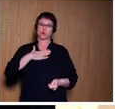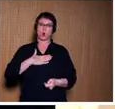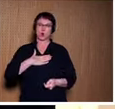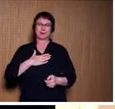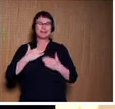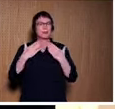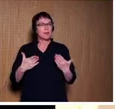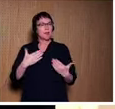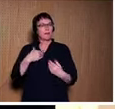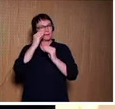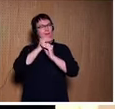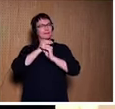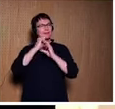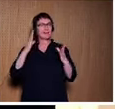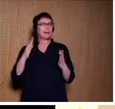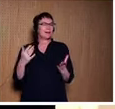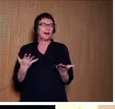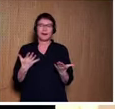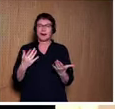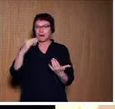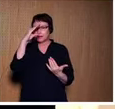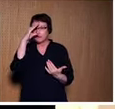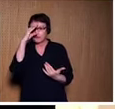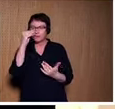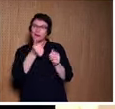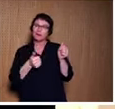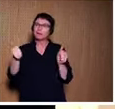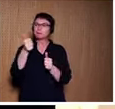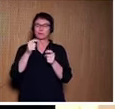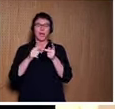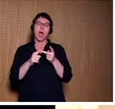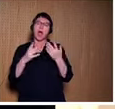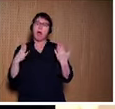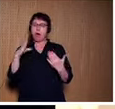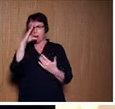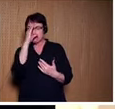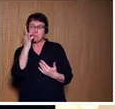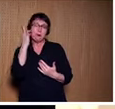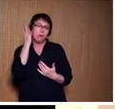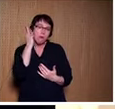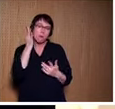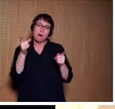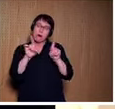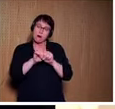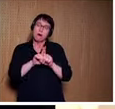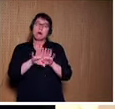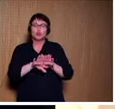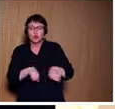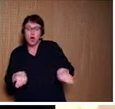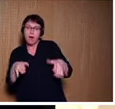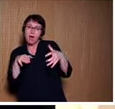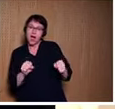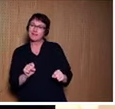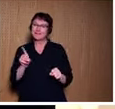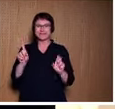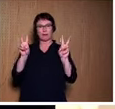gender binary, hierarchy, and nuclear family model are in any way natural,